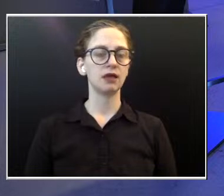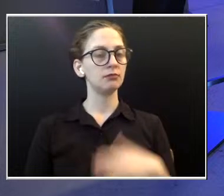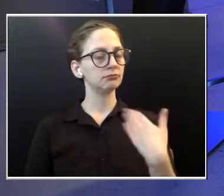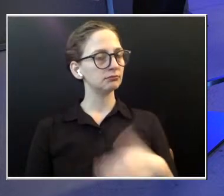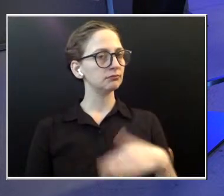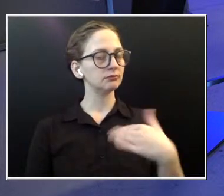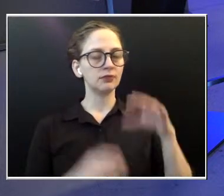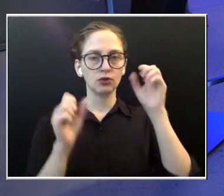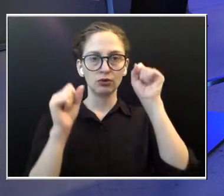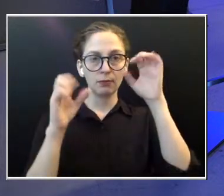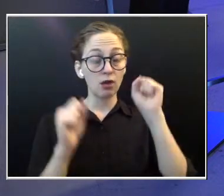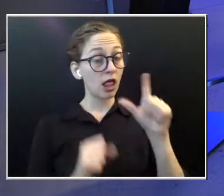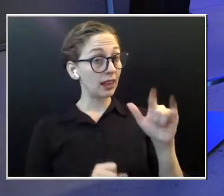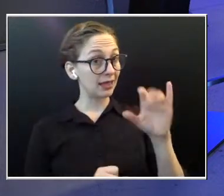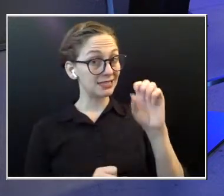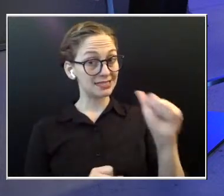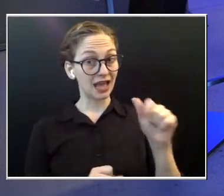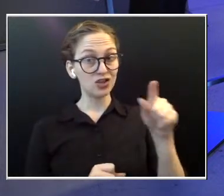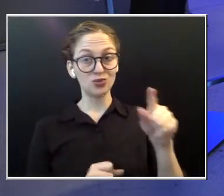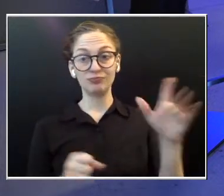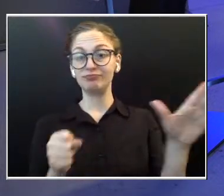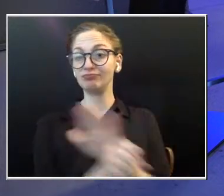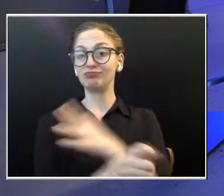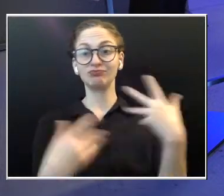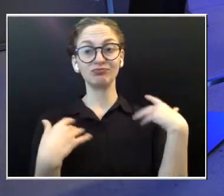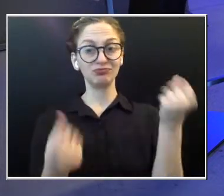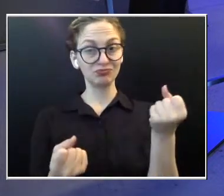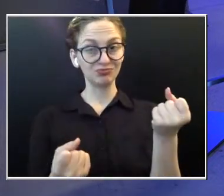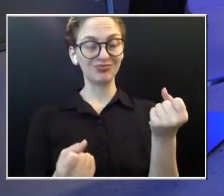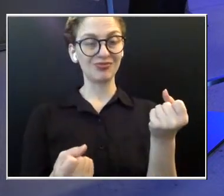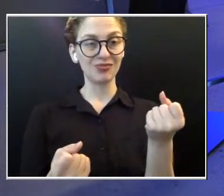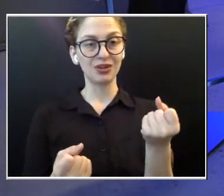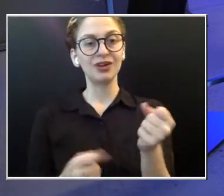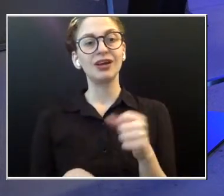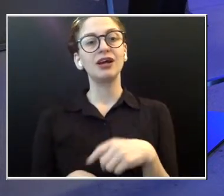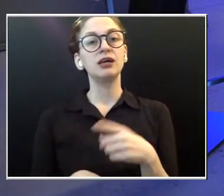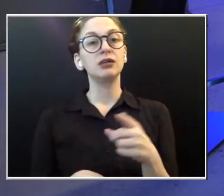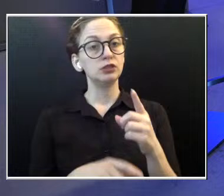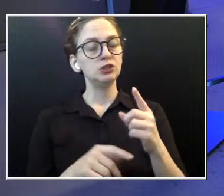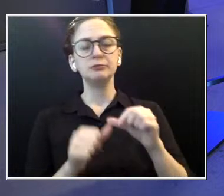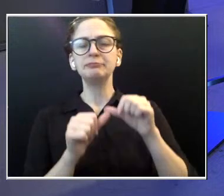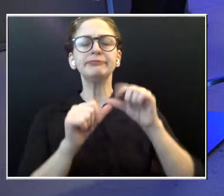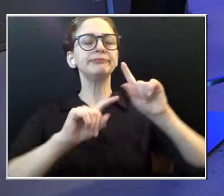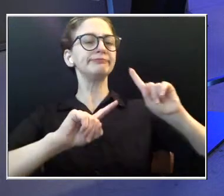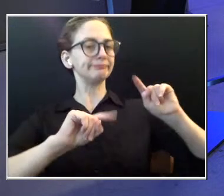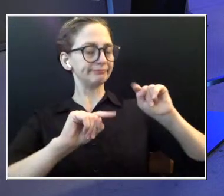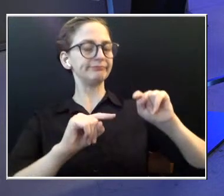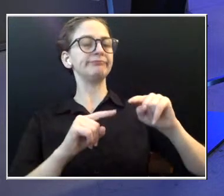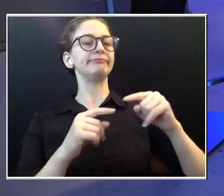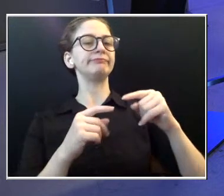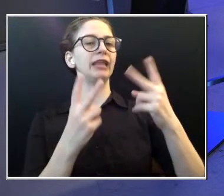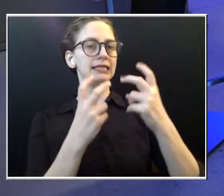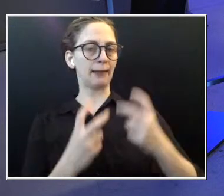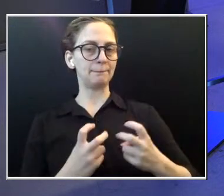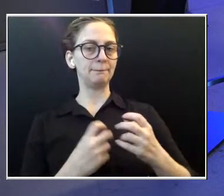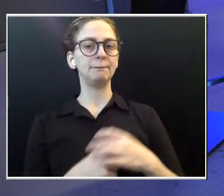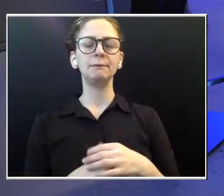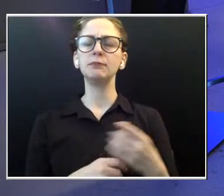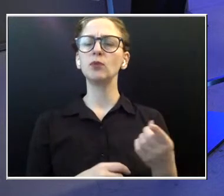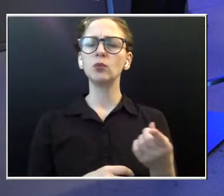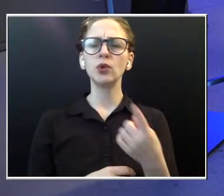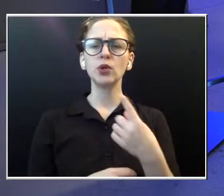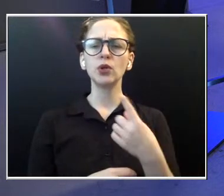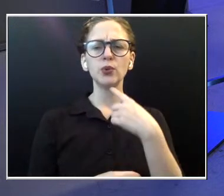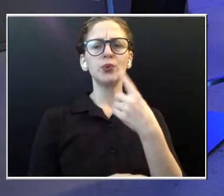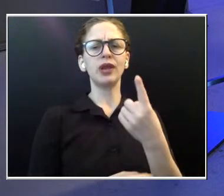recovered. Yep, and you're continue to get regular exams. What would you say to women out there who may have the BRCA